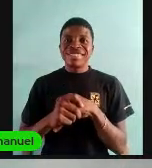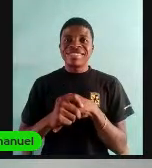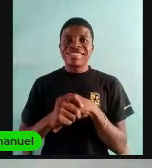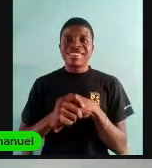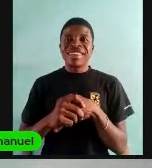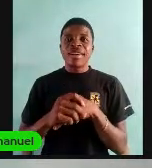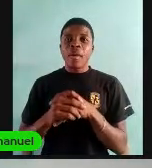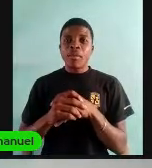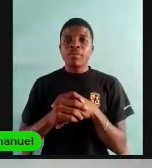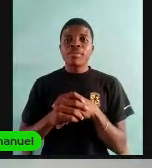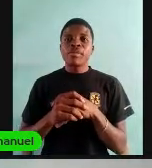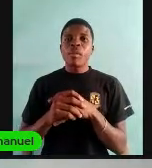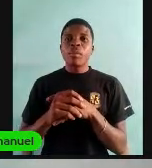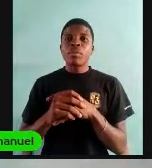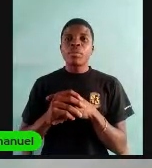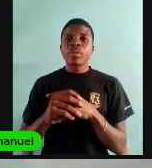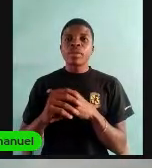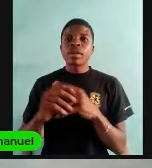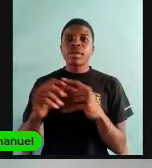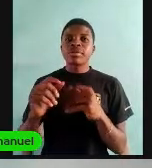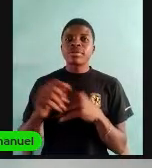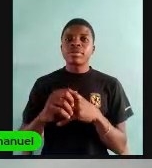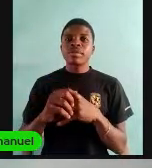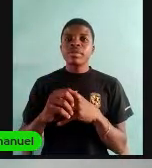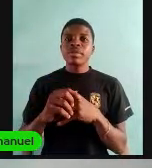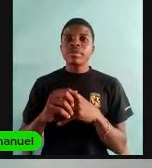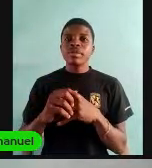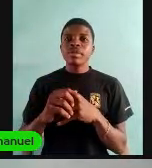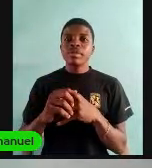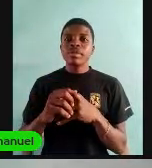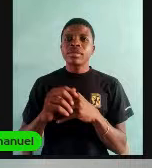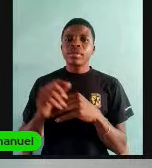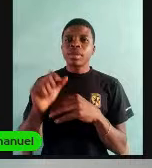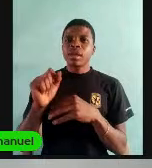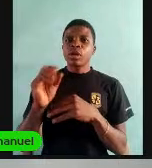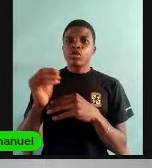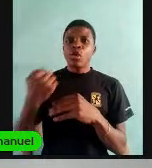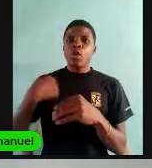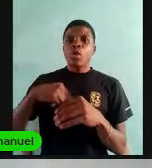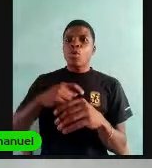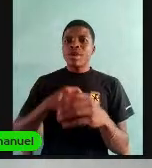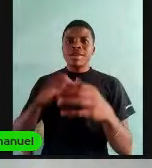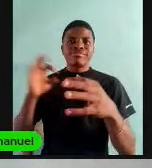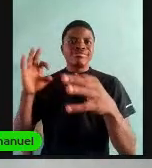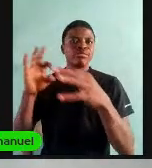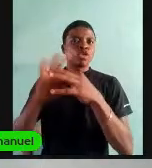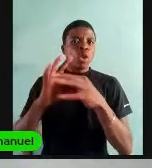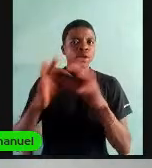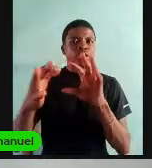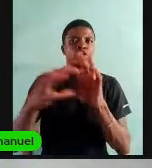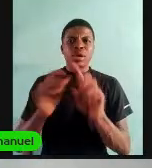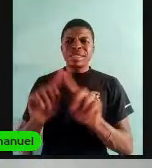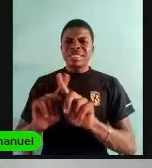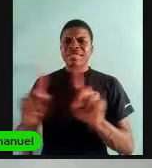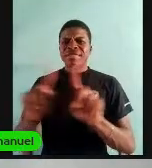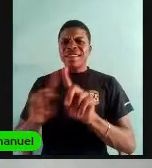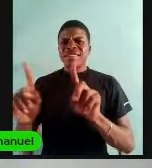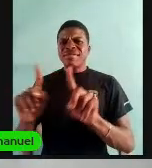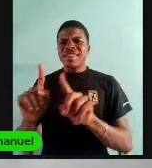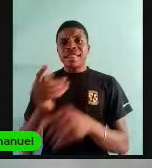Okay, so we tend to actually do what integrate features that will make things easy for